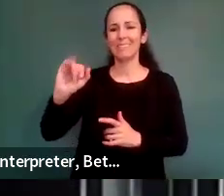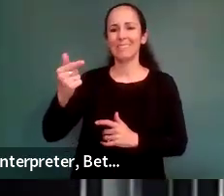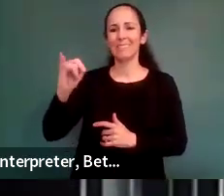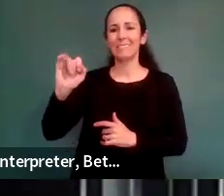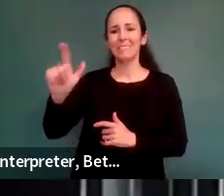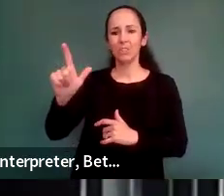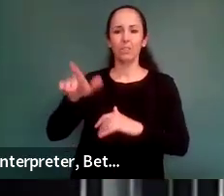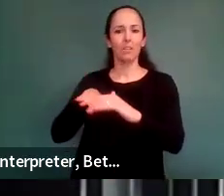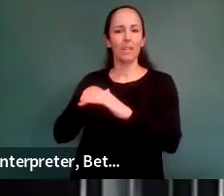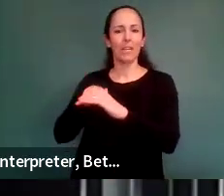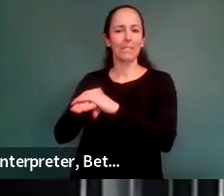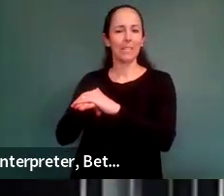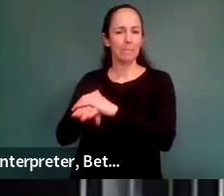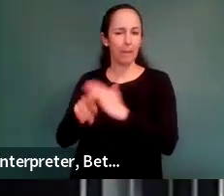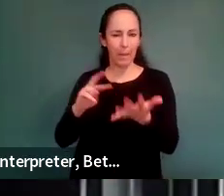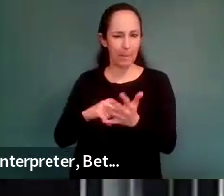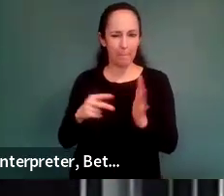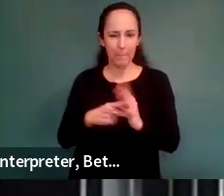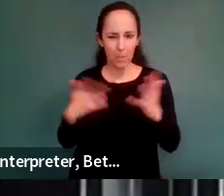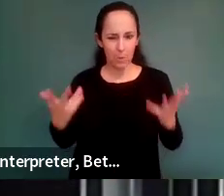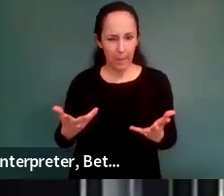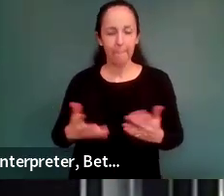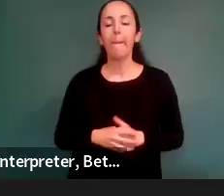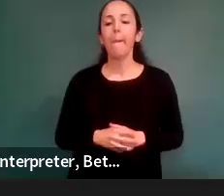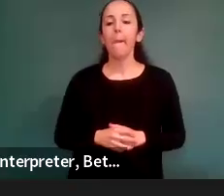digital accessibility refers to the